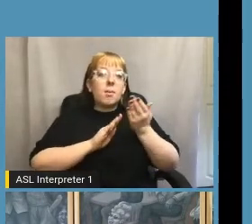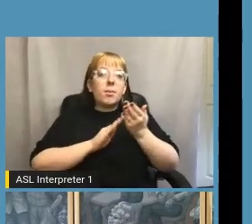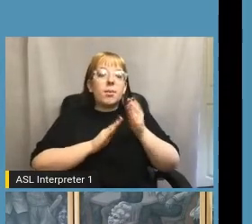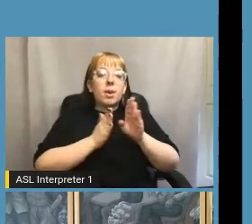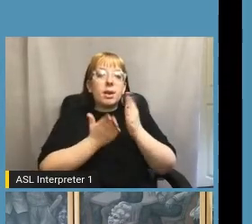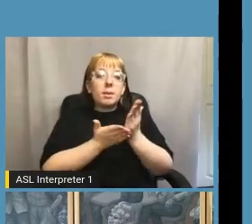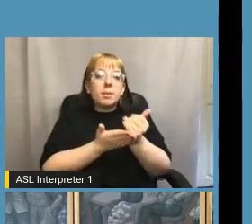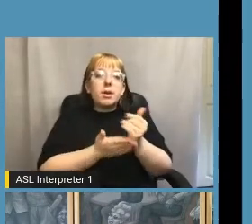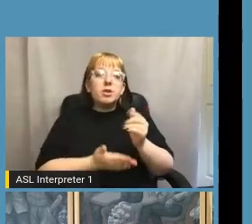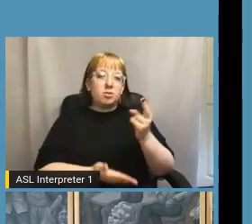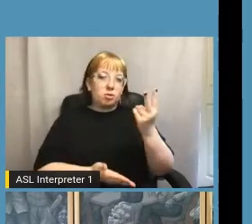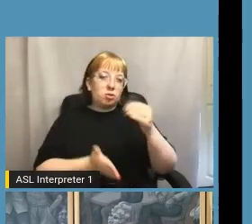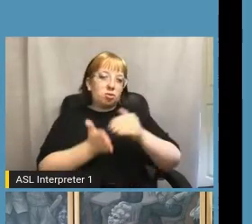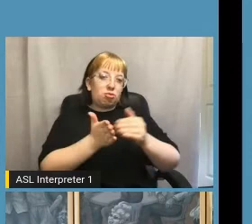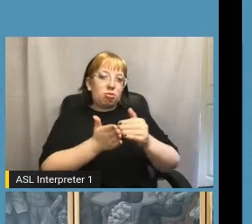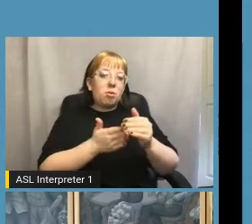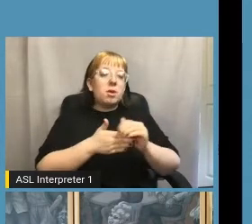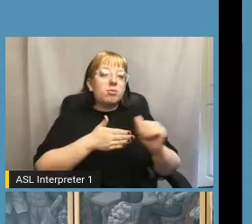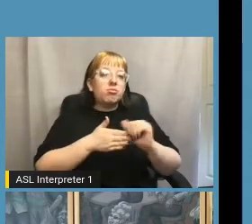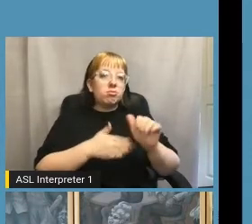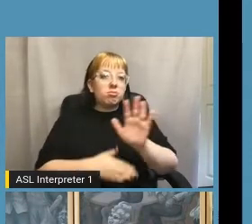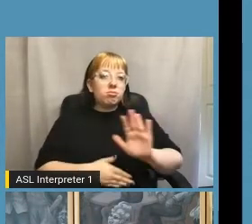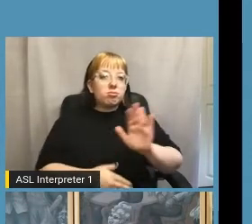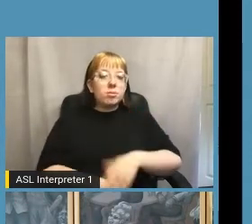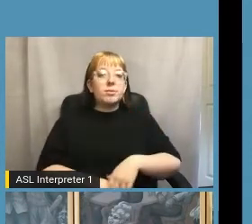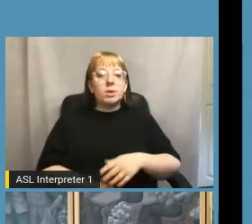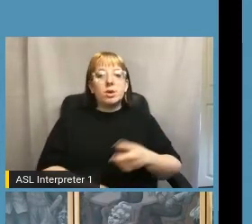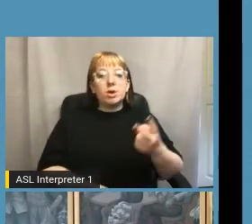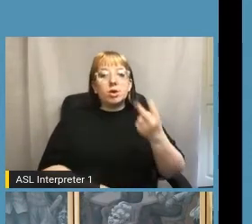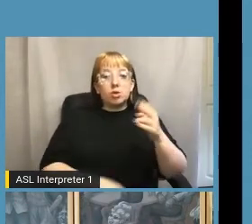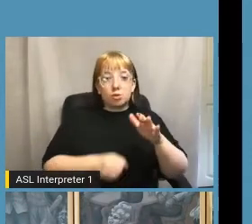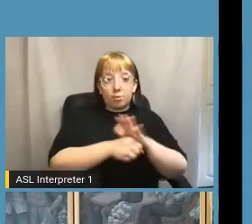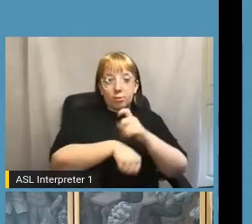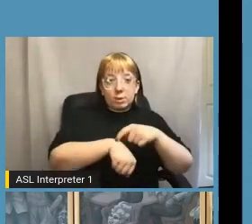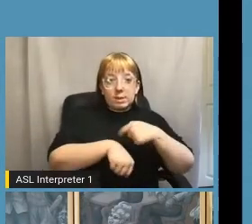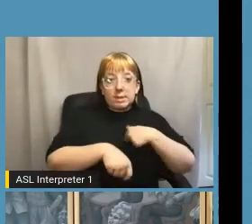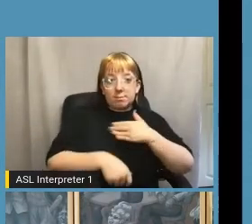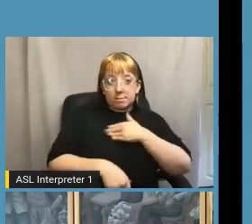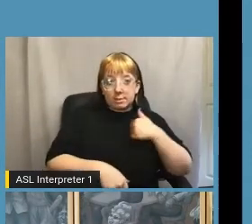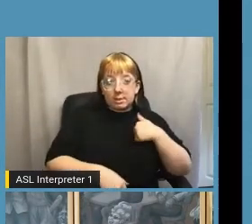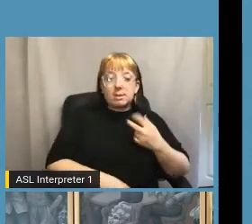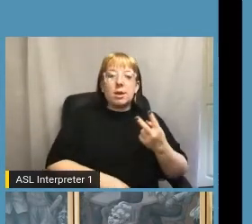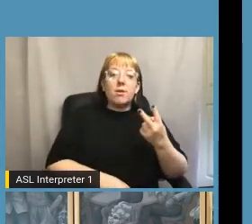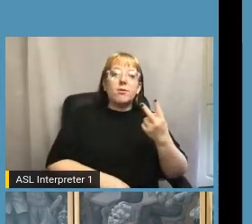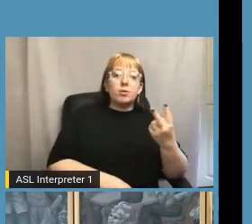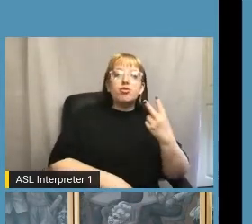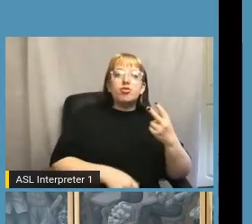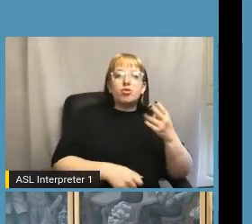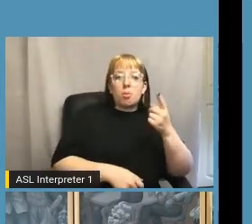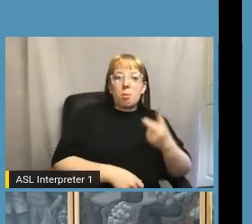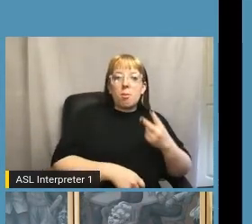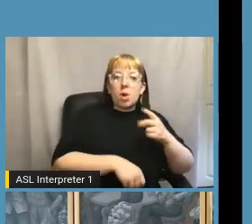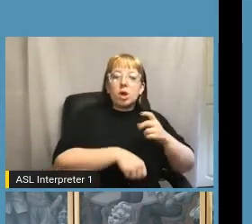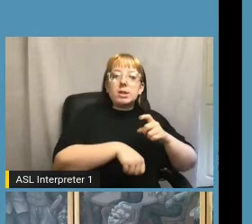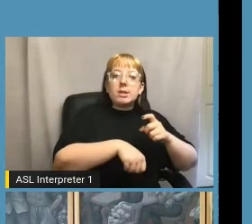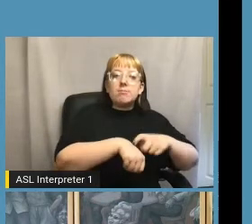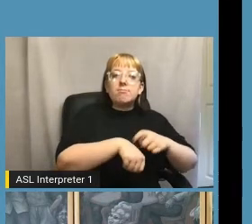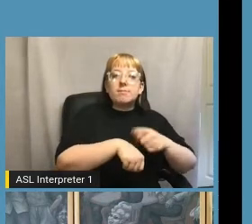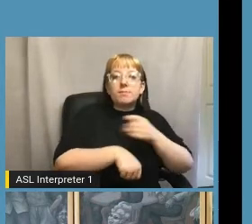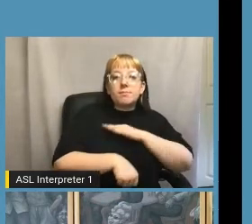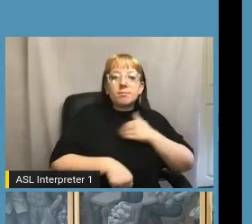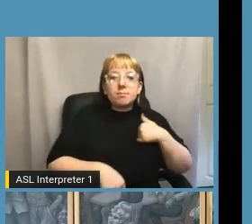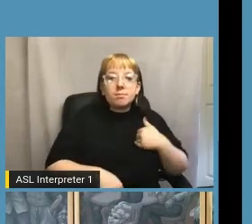have 12 full-time staff and 3 part-time staff. We have 2 physical spaces, the Vermont History Museum, that's in the capital of the